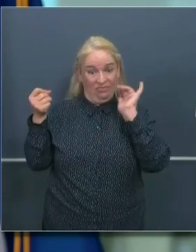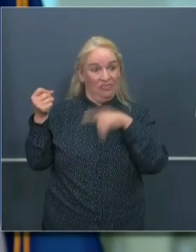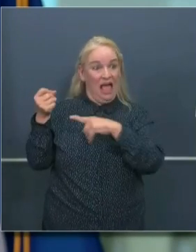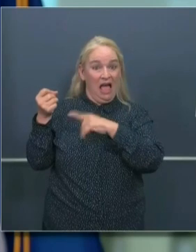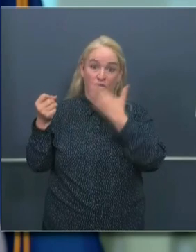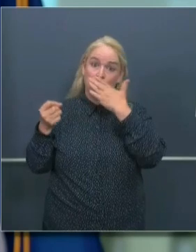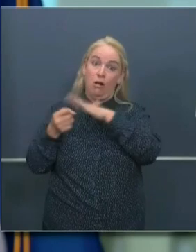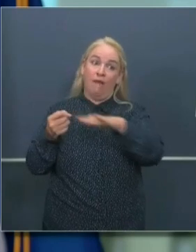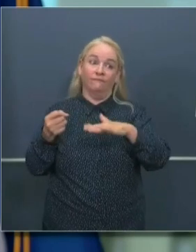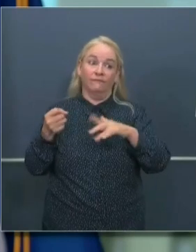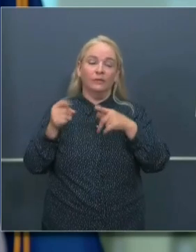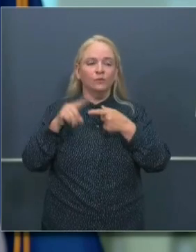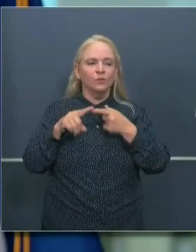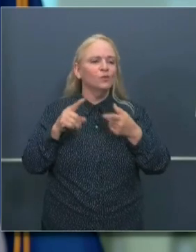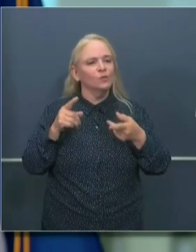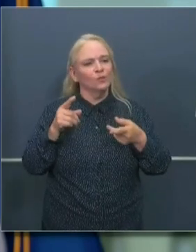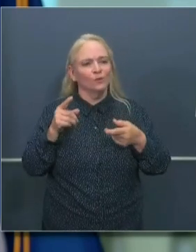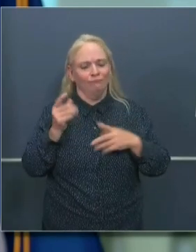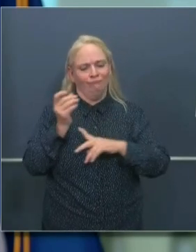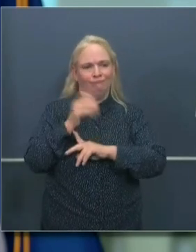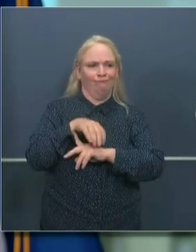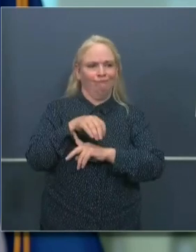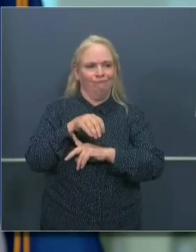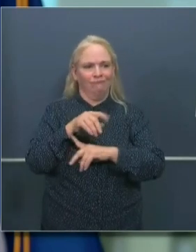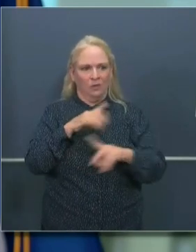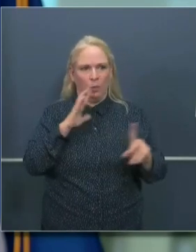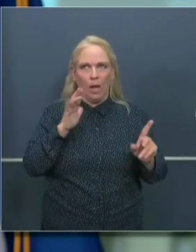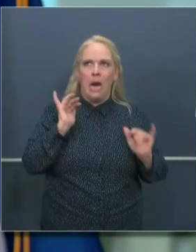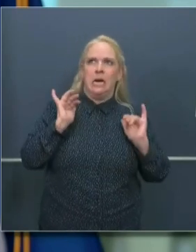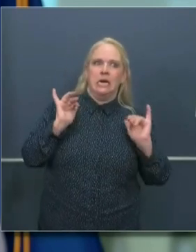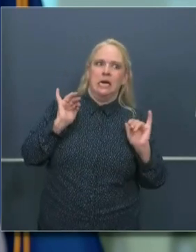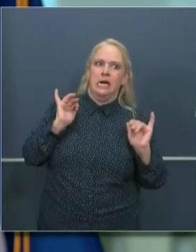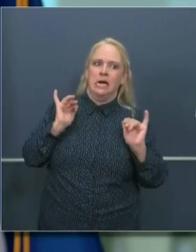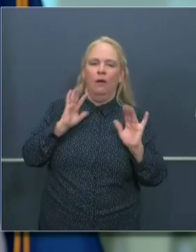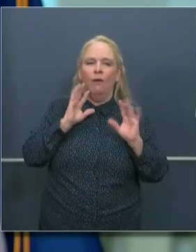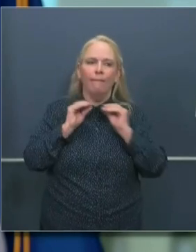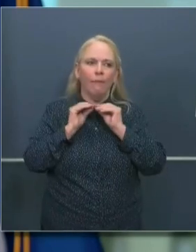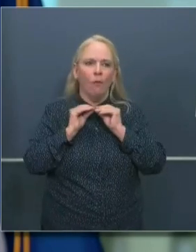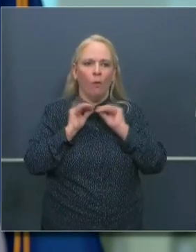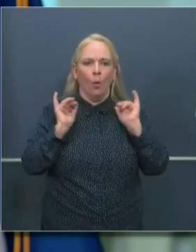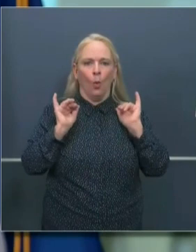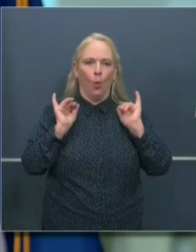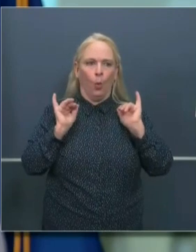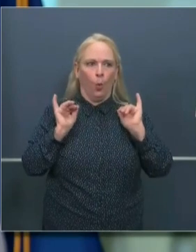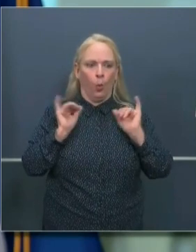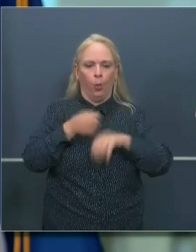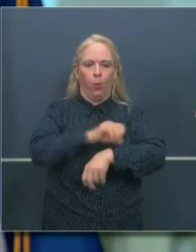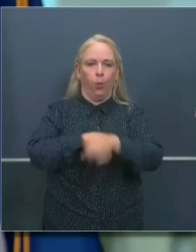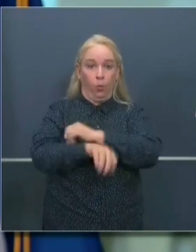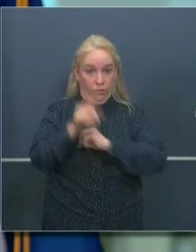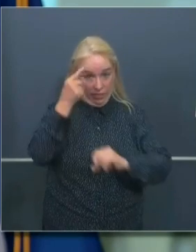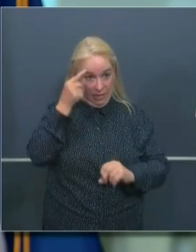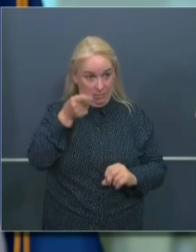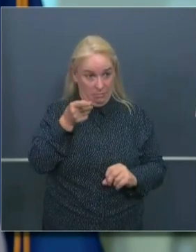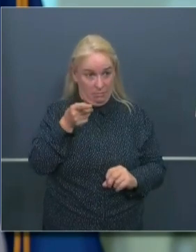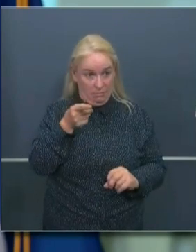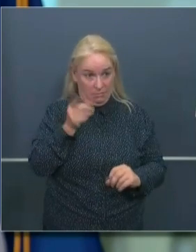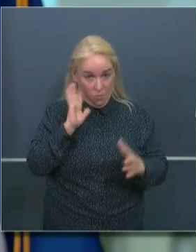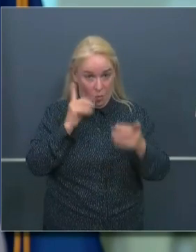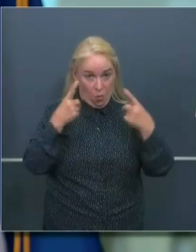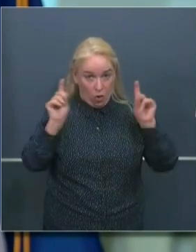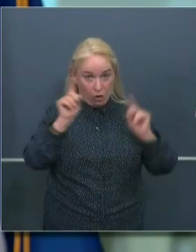has shown such disregard for it. Well, I certainly hope and expect it will. I had a really robust conversation with